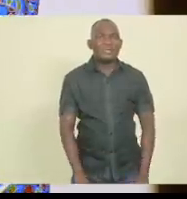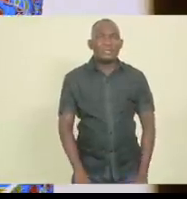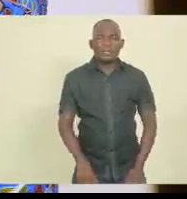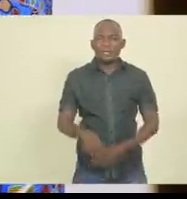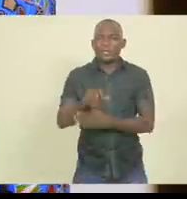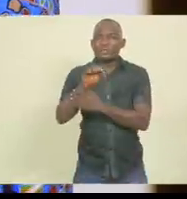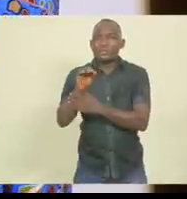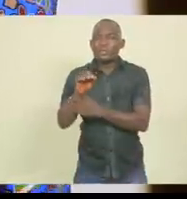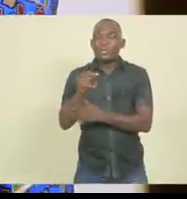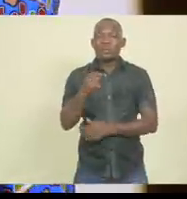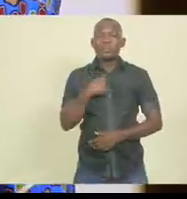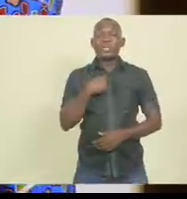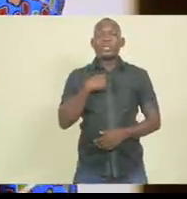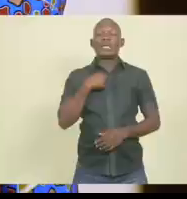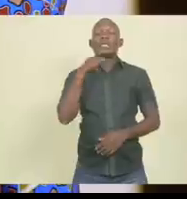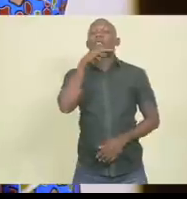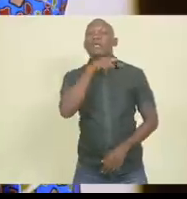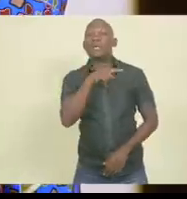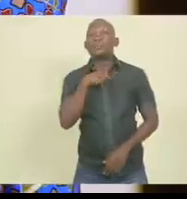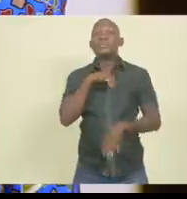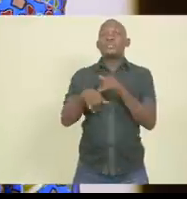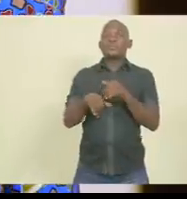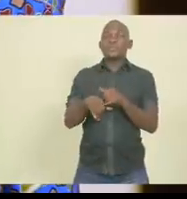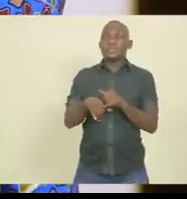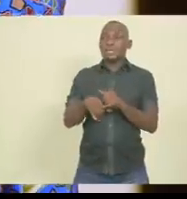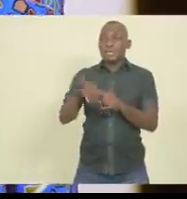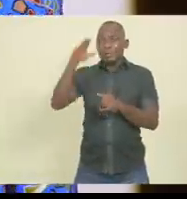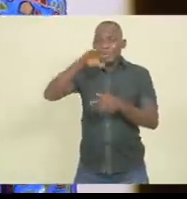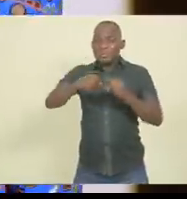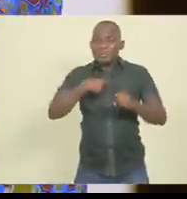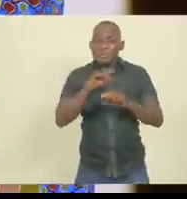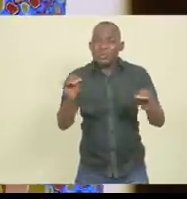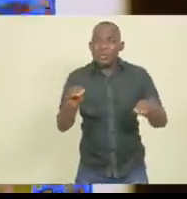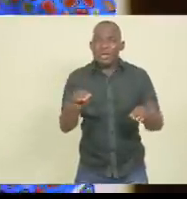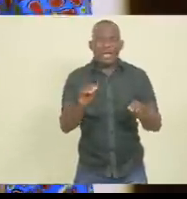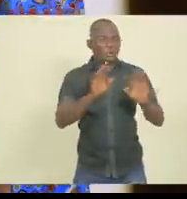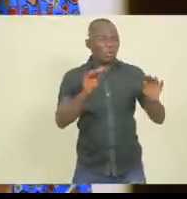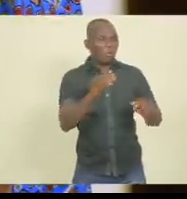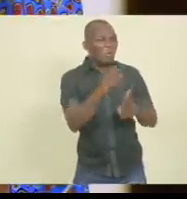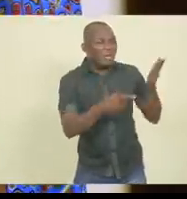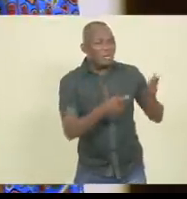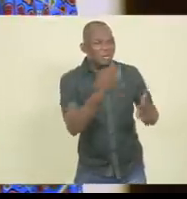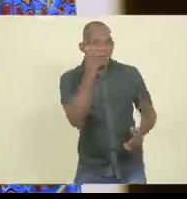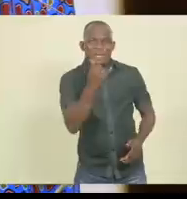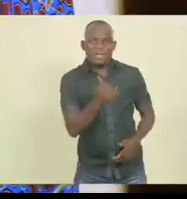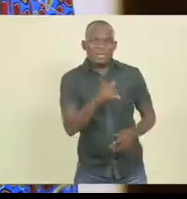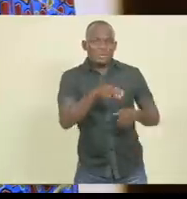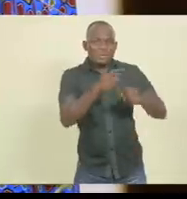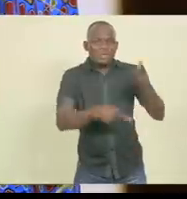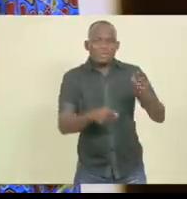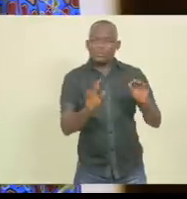So, am I lying? Did he not rape me? Koko, what has come over you? What is